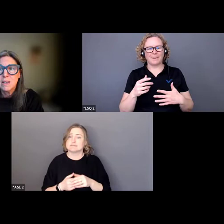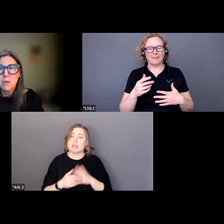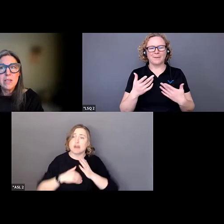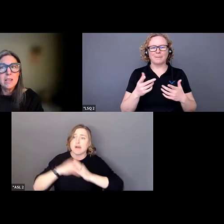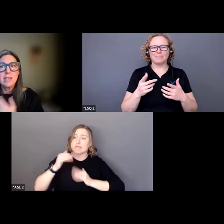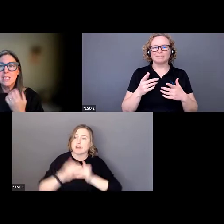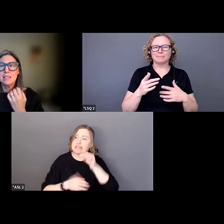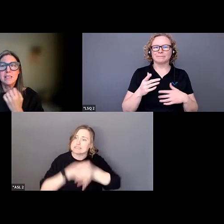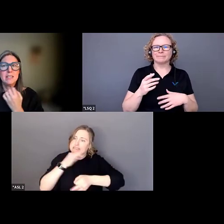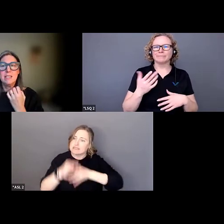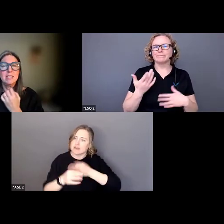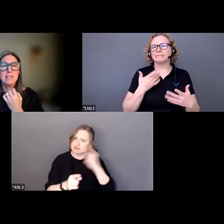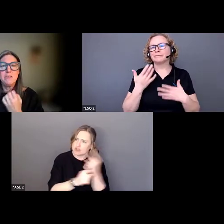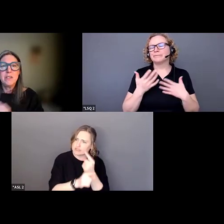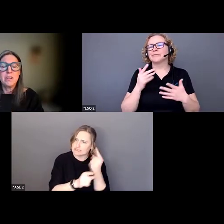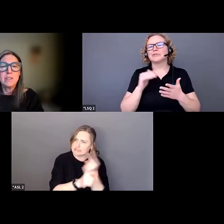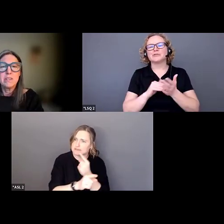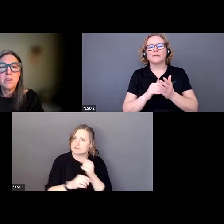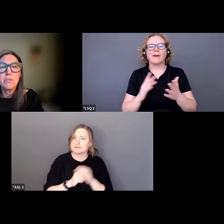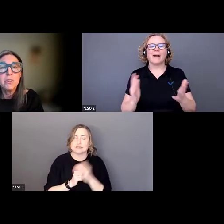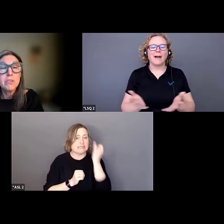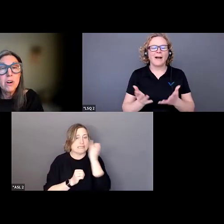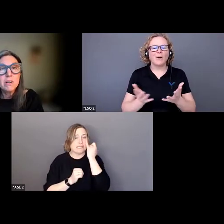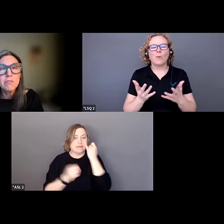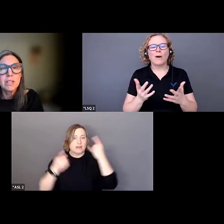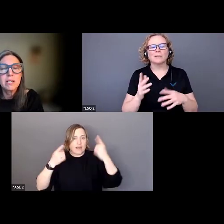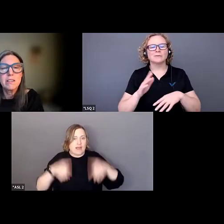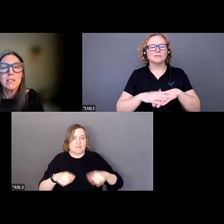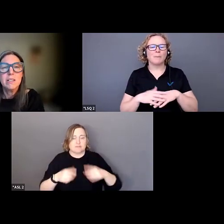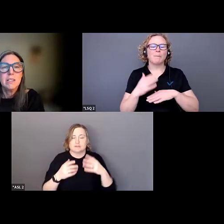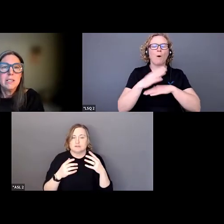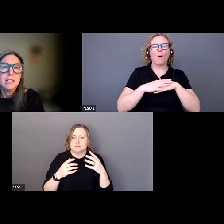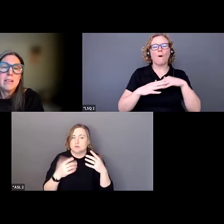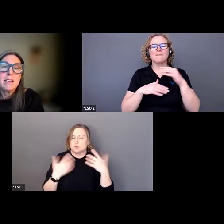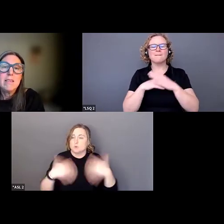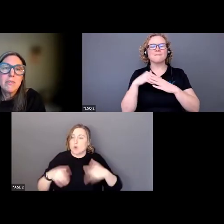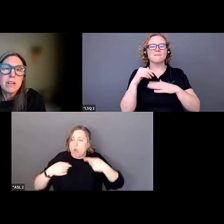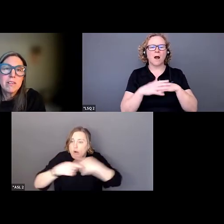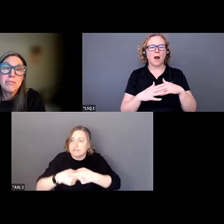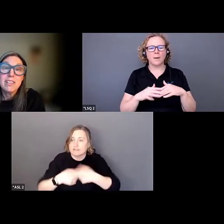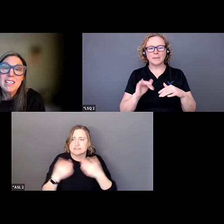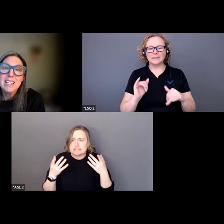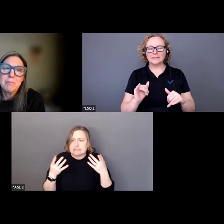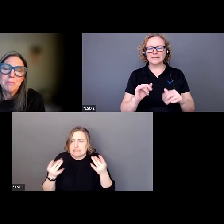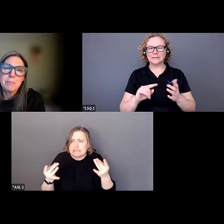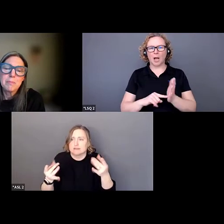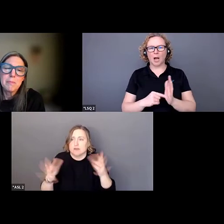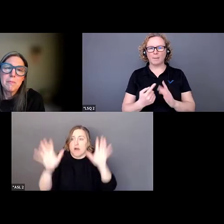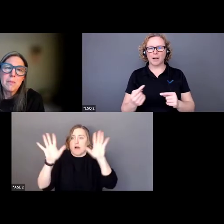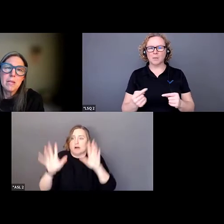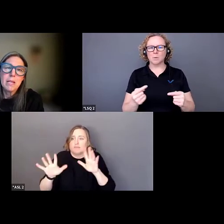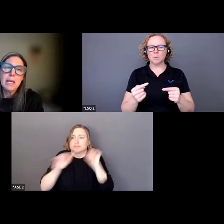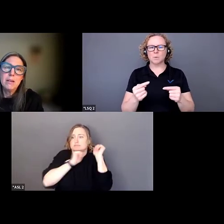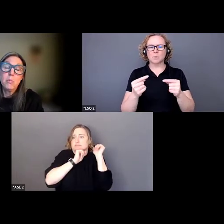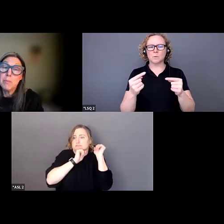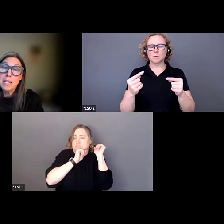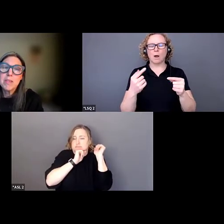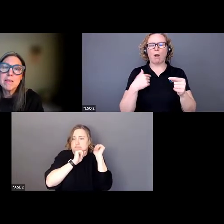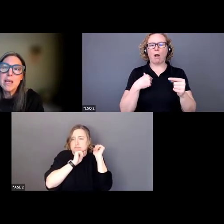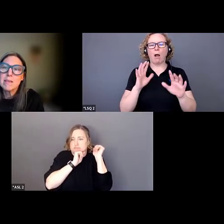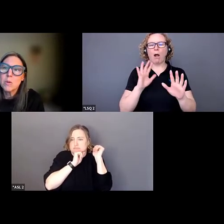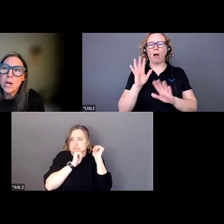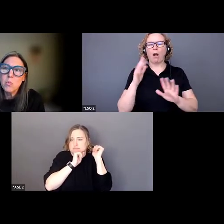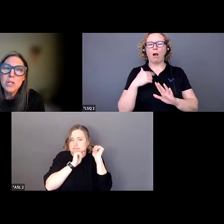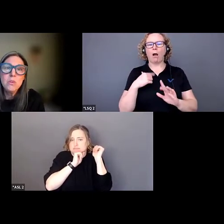justice. When things get difficult or full of conflict, it's easy for us to flee. And we'll